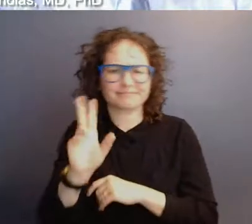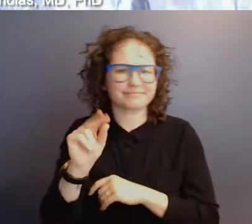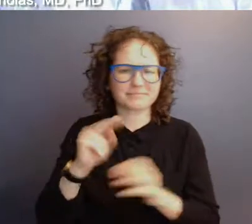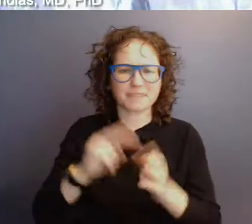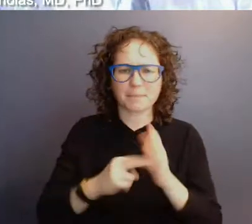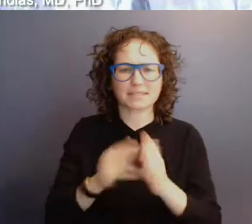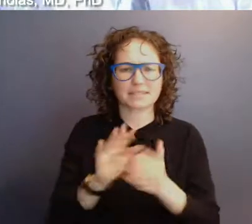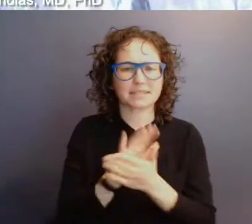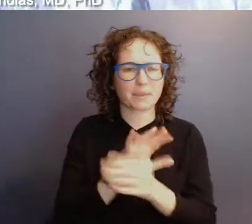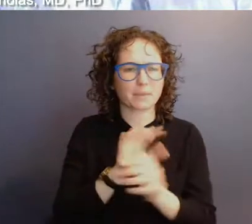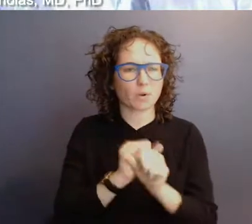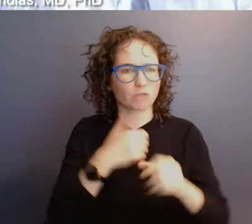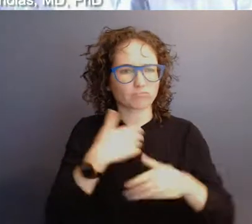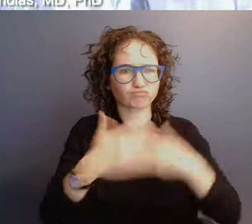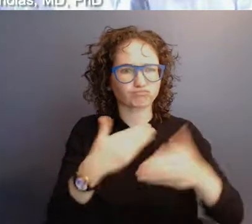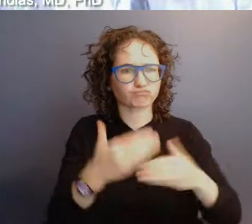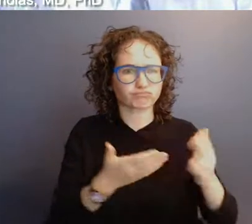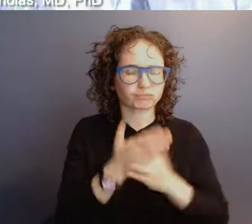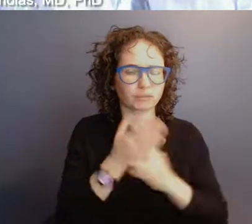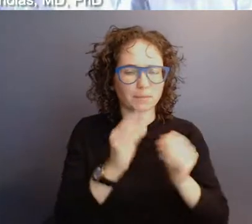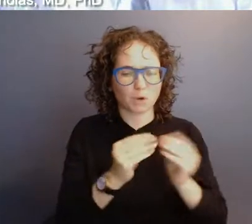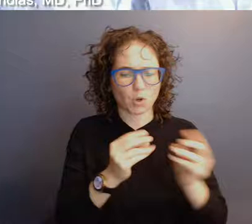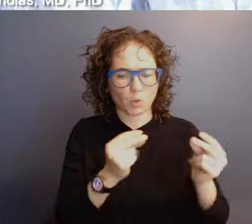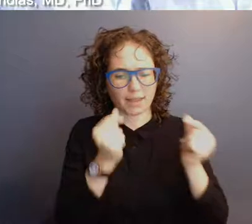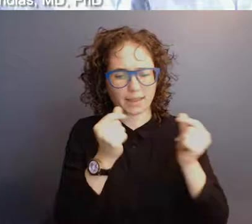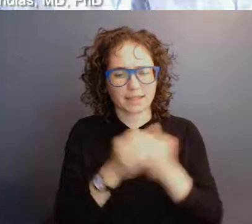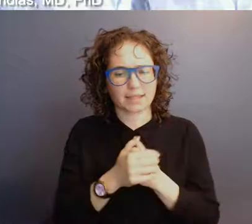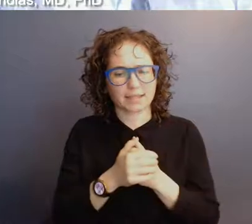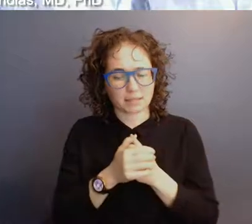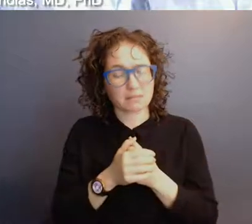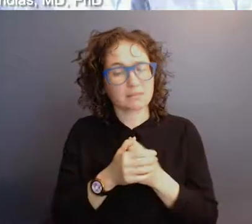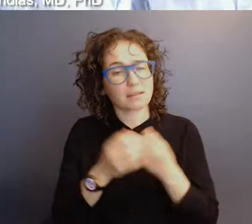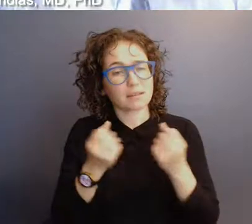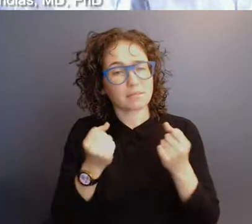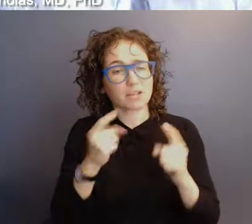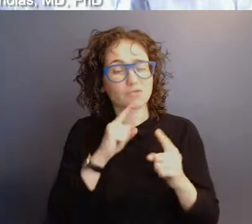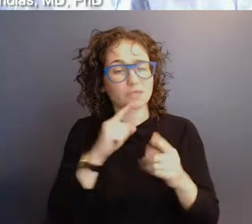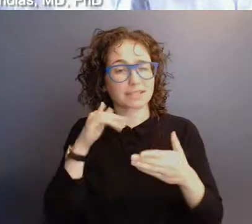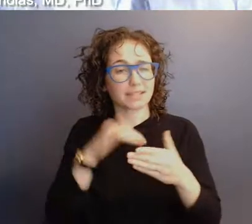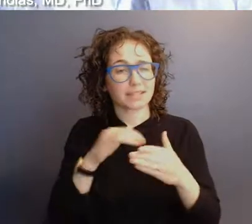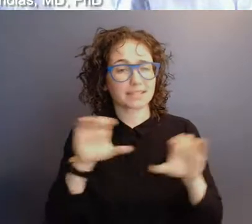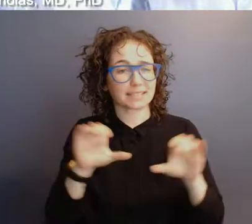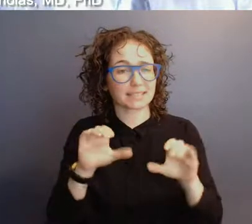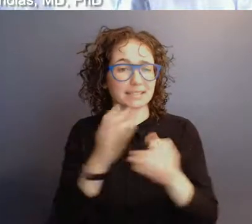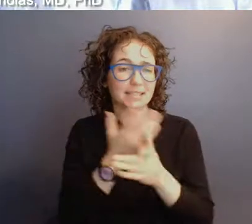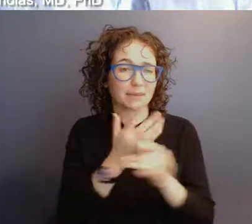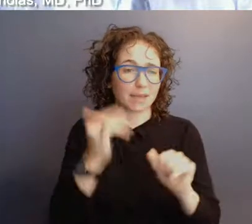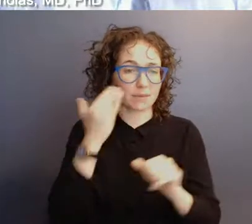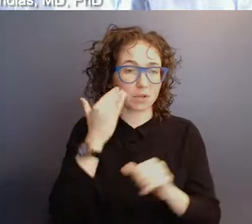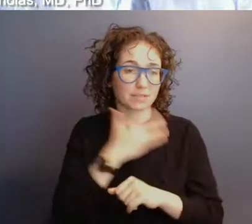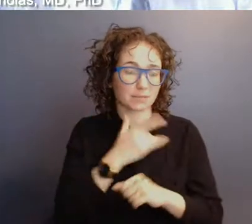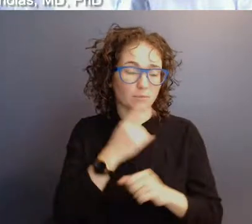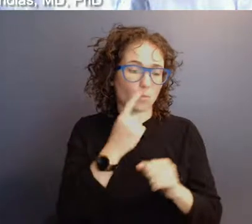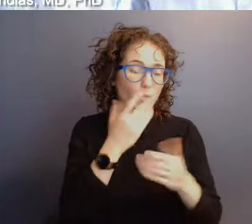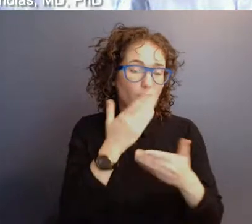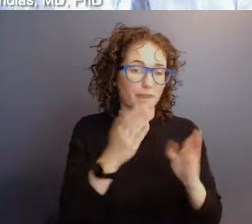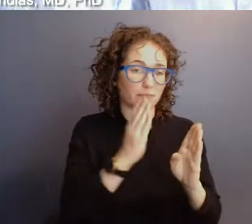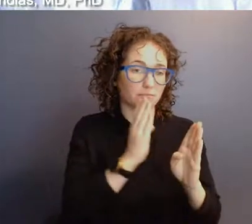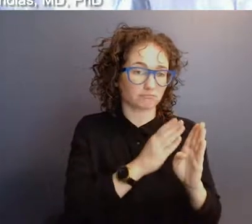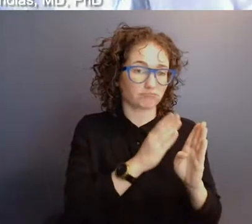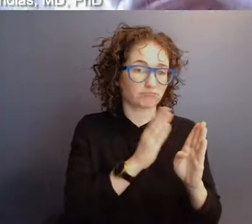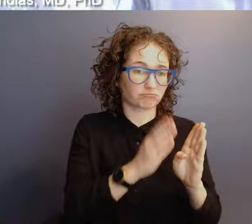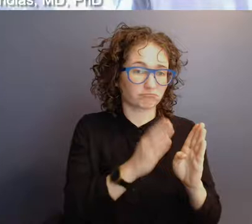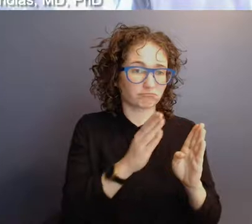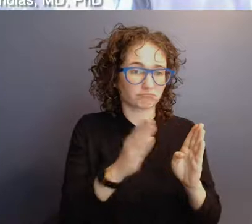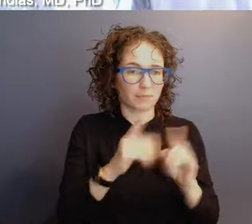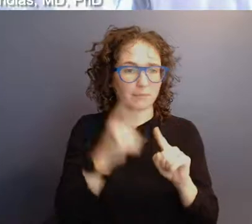paperwork more quickly. And a lot of the studies were done concomitantly. Usually we do one thing after another. In this situation, a